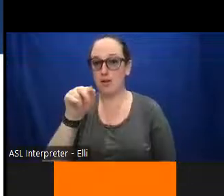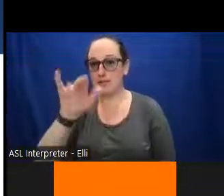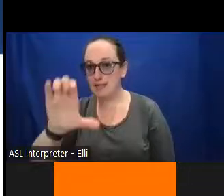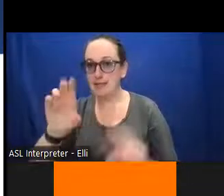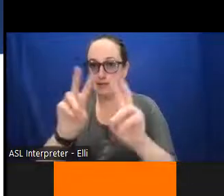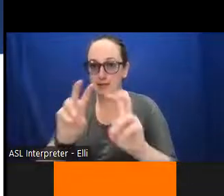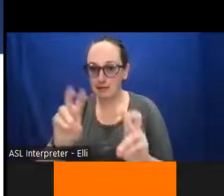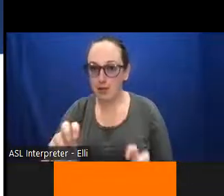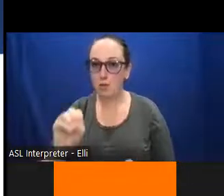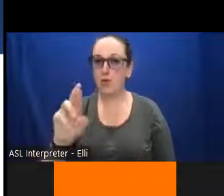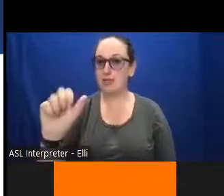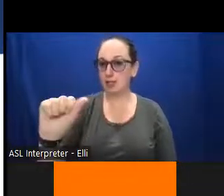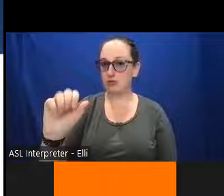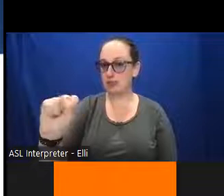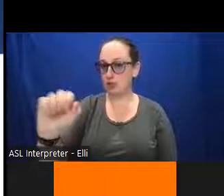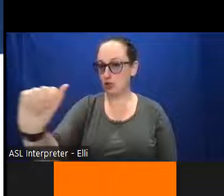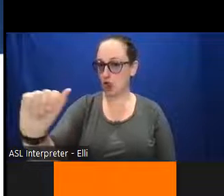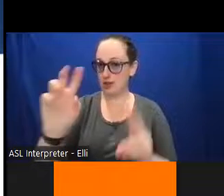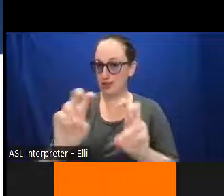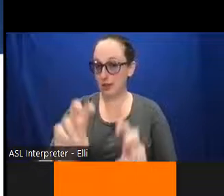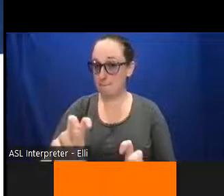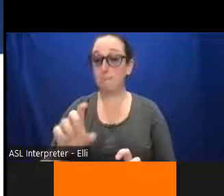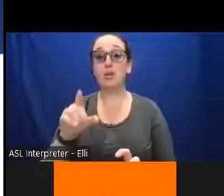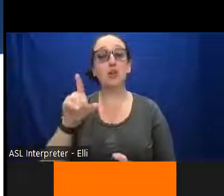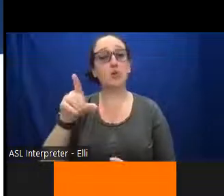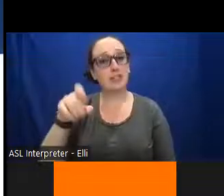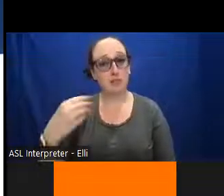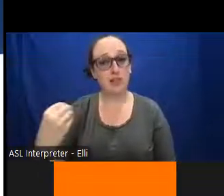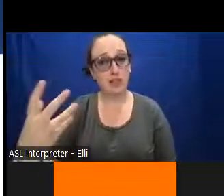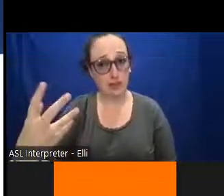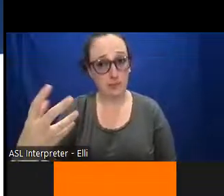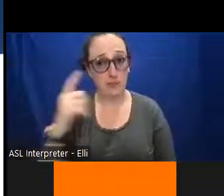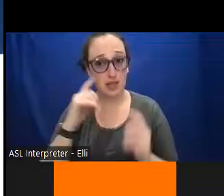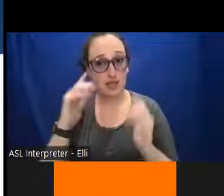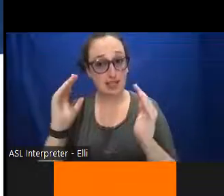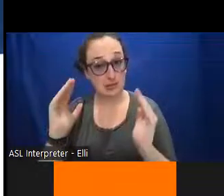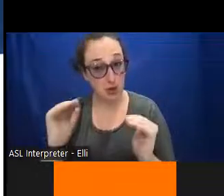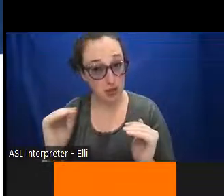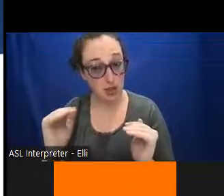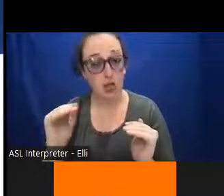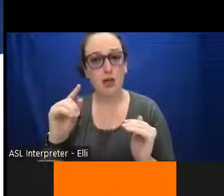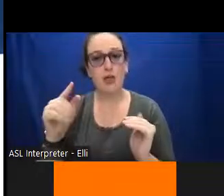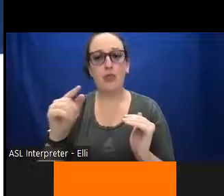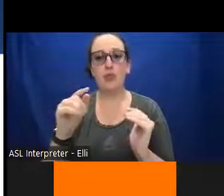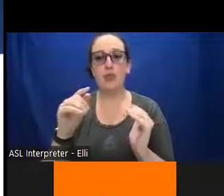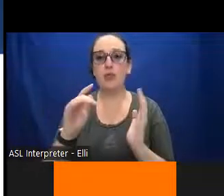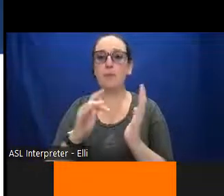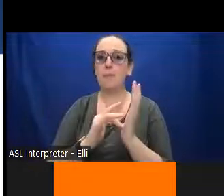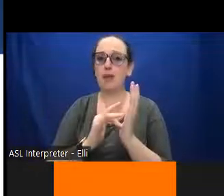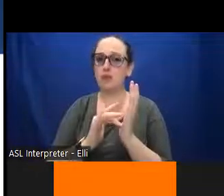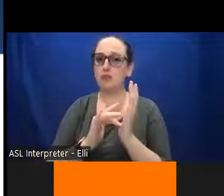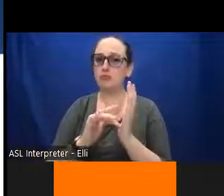exam, that you should send them with the expectation that the medical provider is a